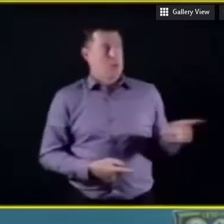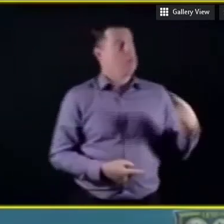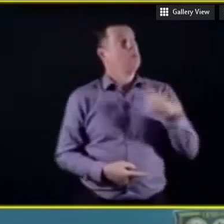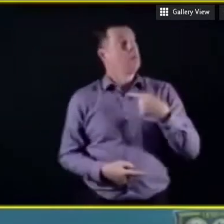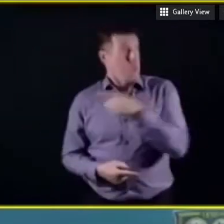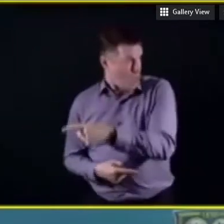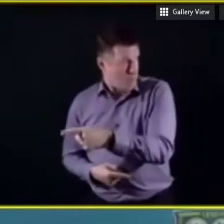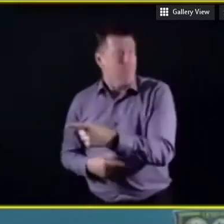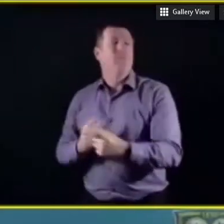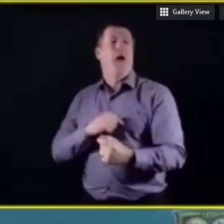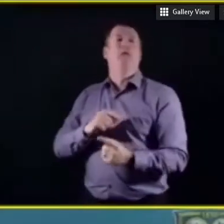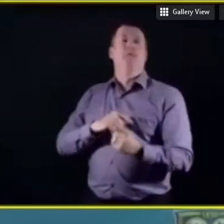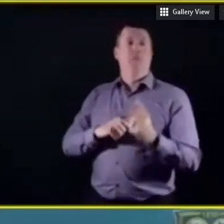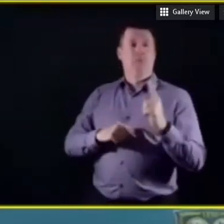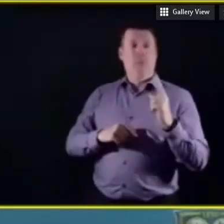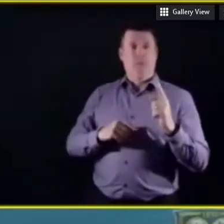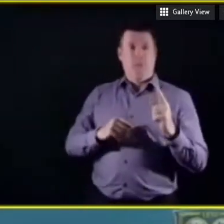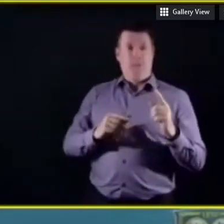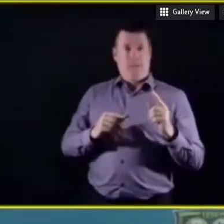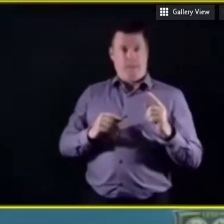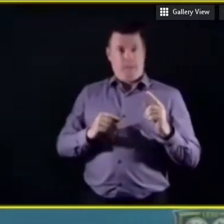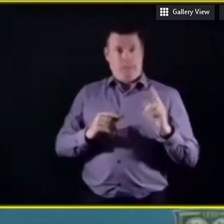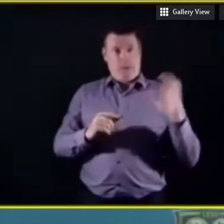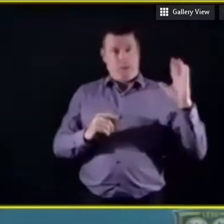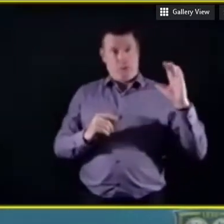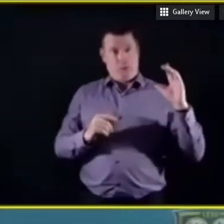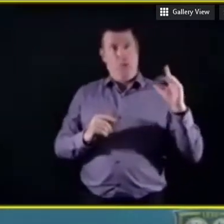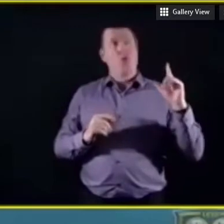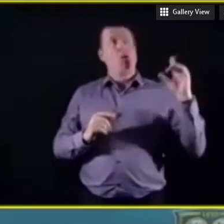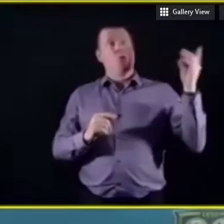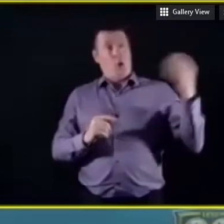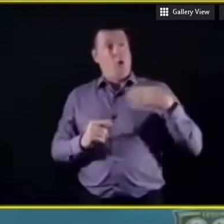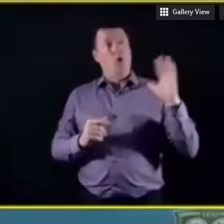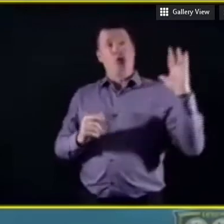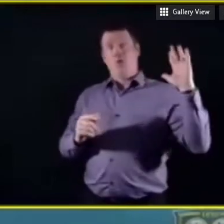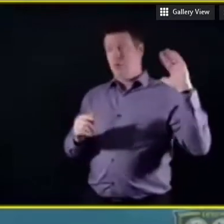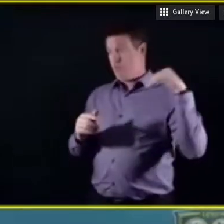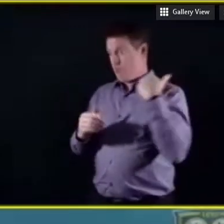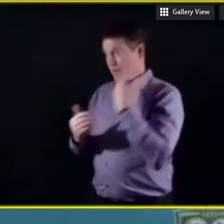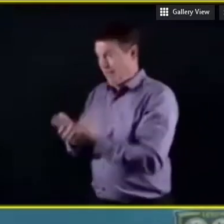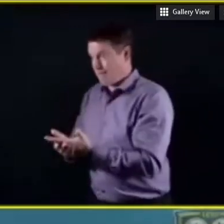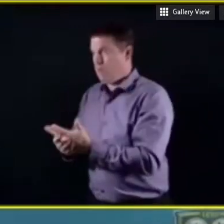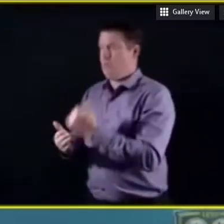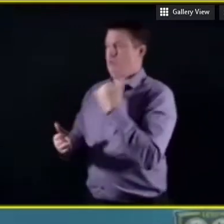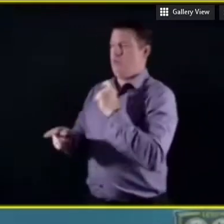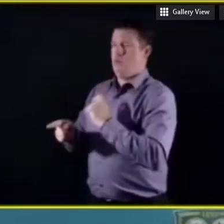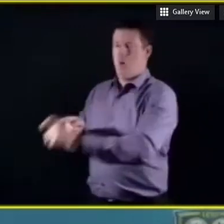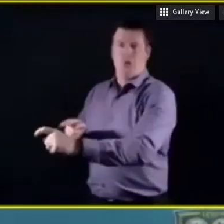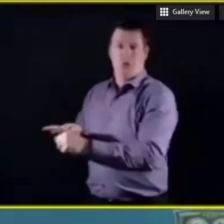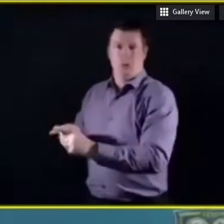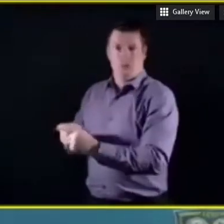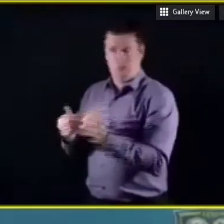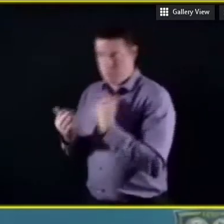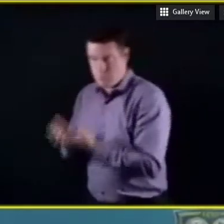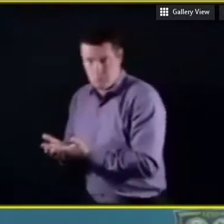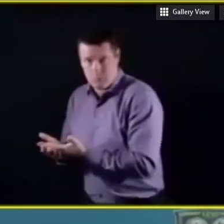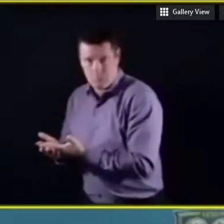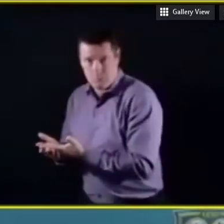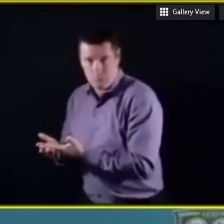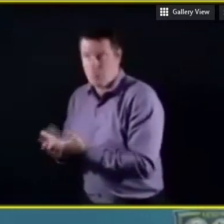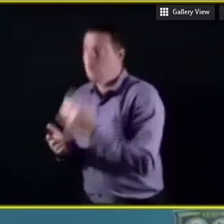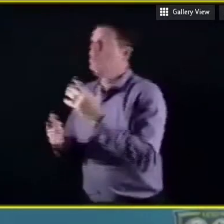you're going to be room number 8, and we're going to hold up a laminated sign when we're ready for you to come in, so that everyone isn't